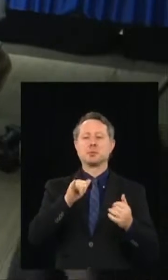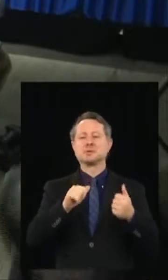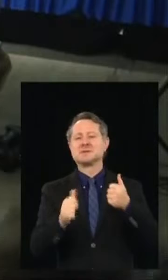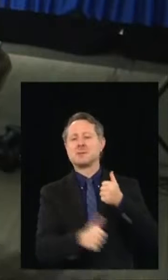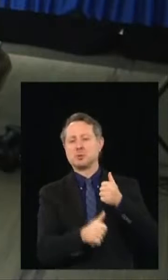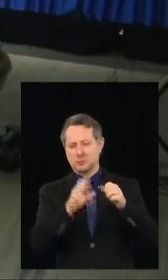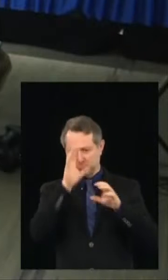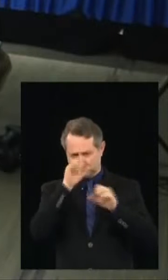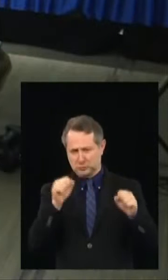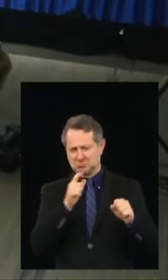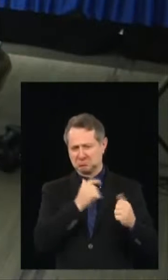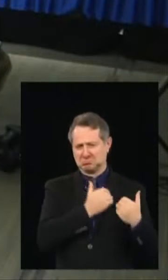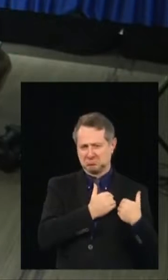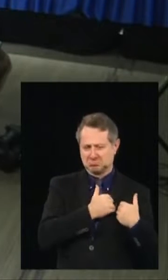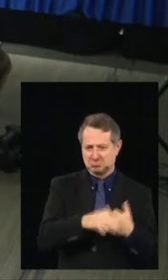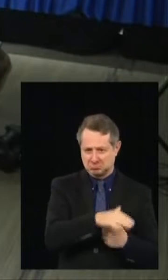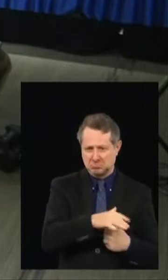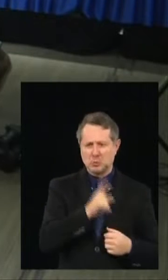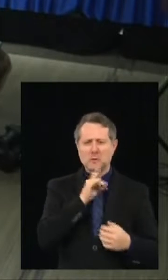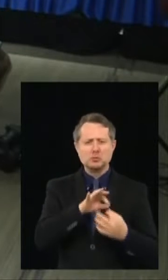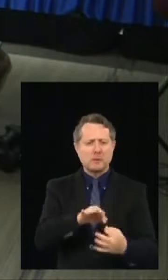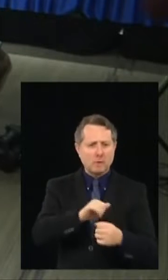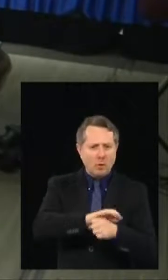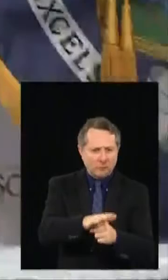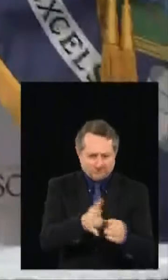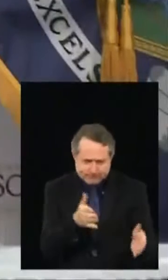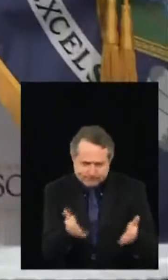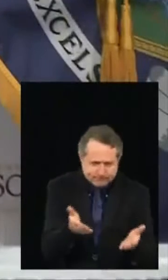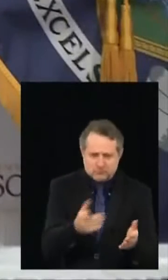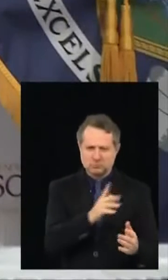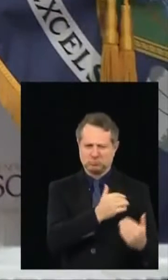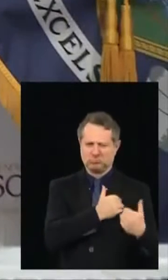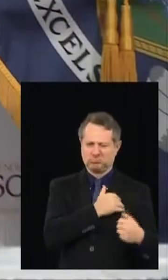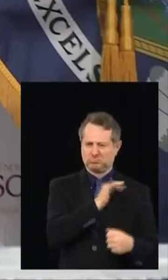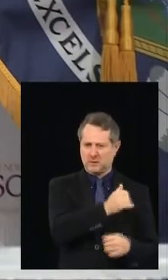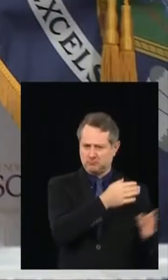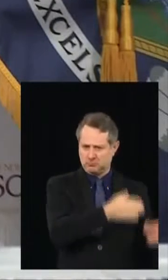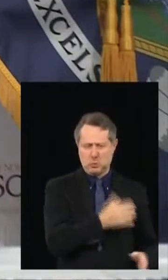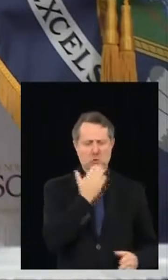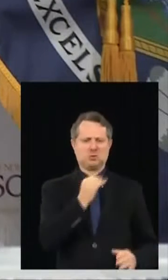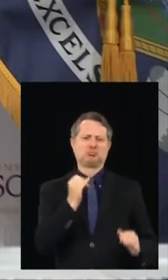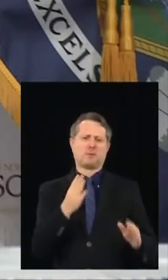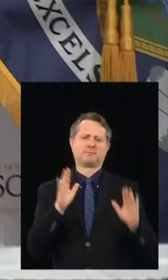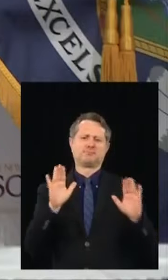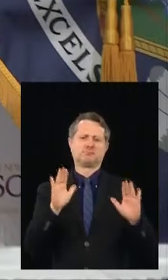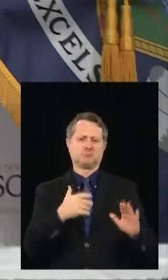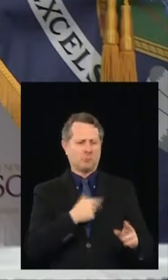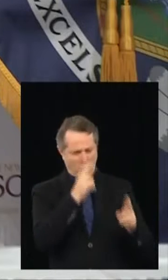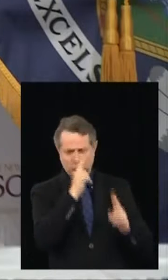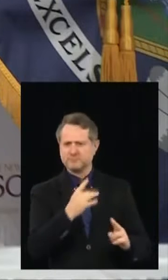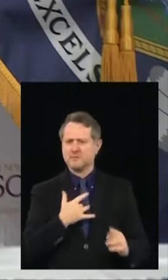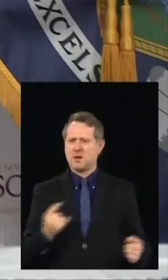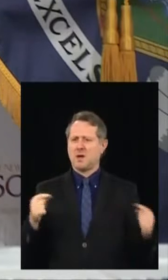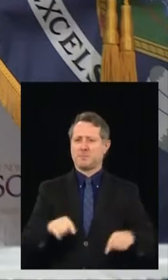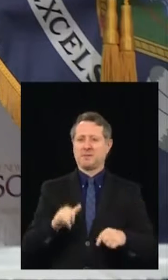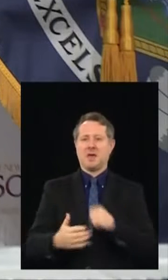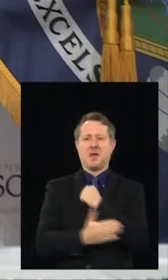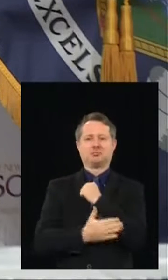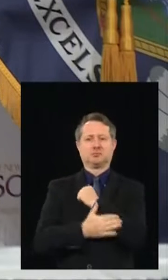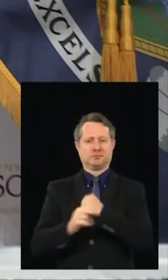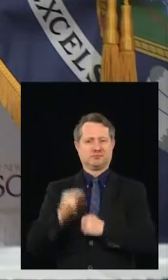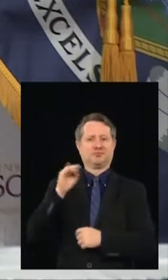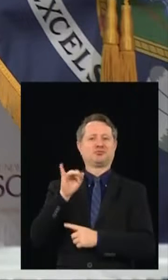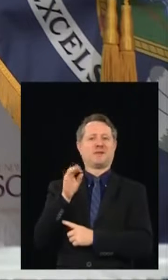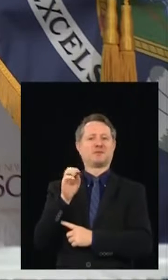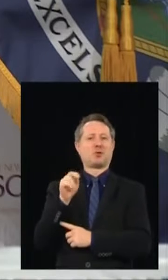doing a great job. Pleasure to be in the North Country today, Jefferson County. I want to thank Dr. Ty Stone for having